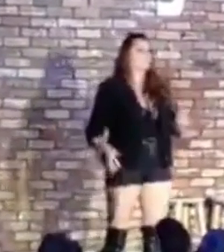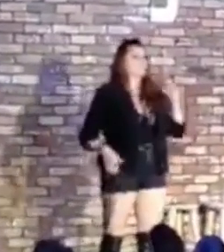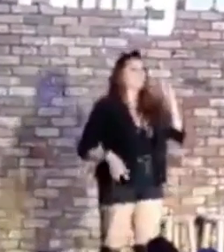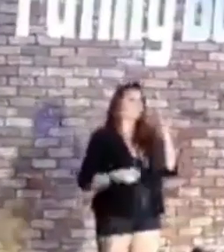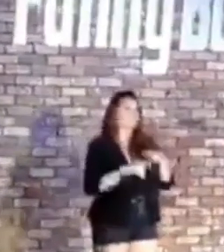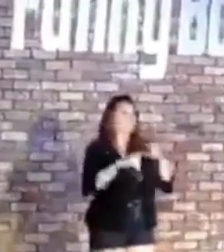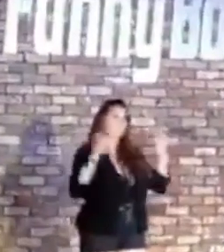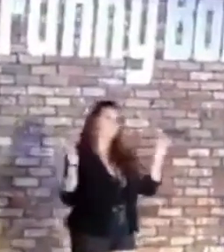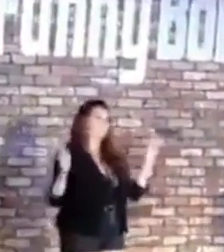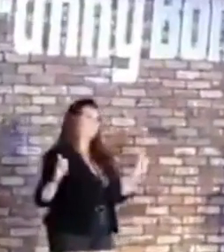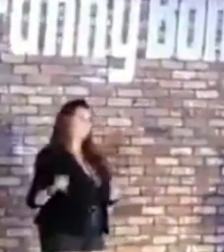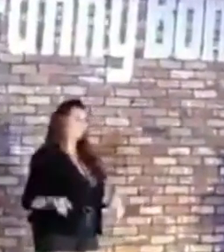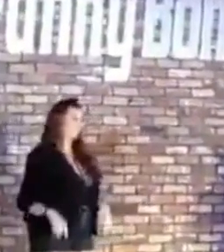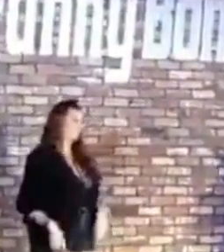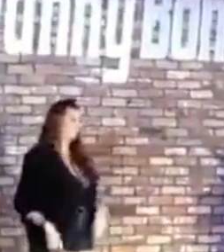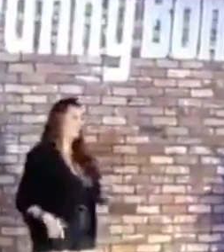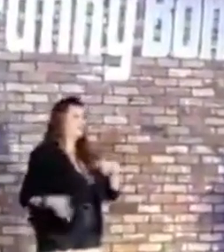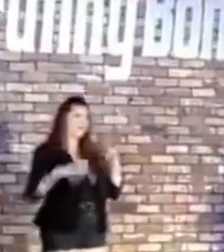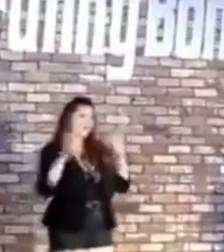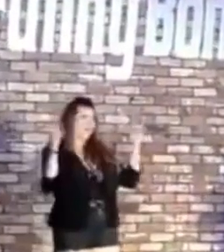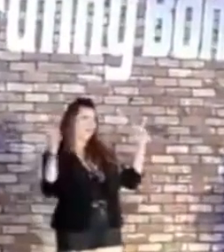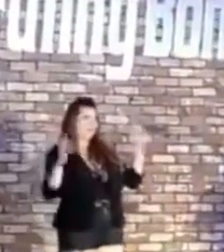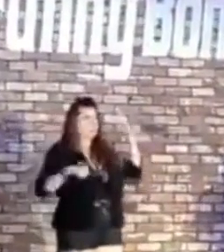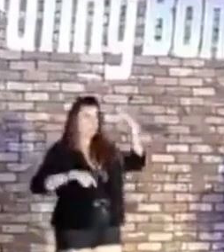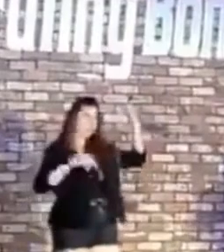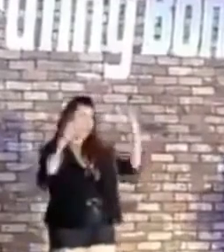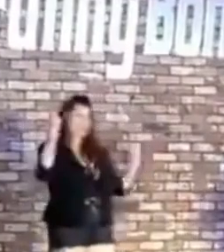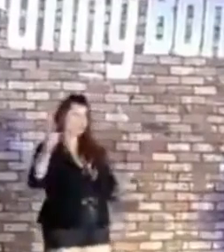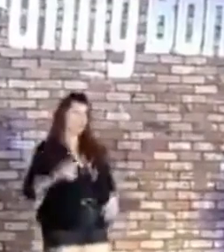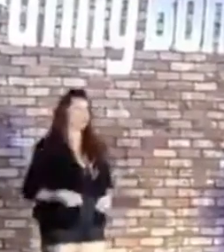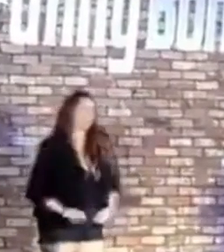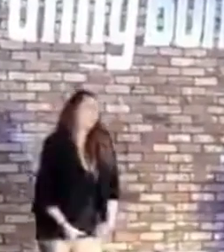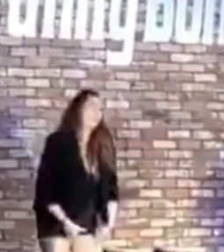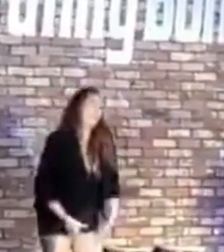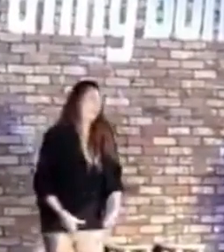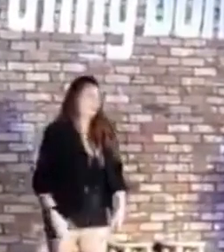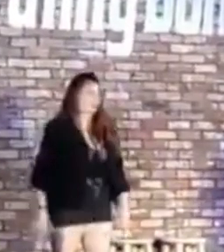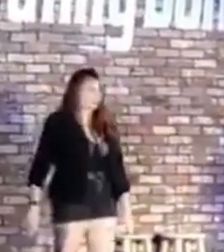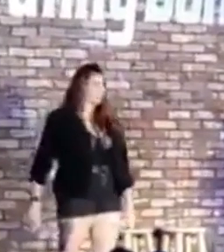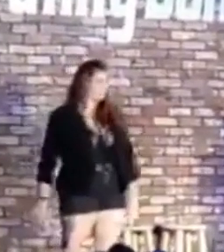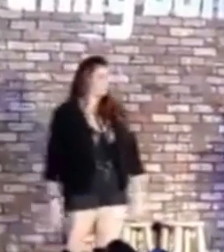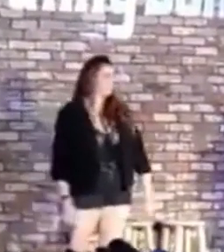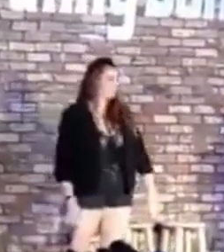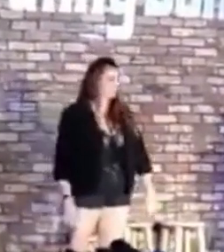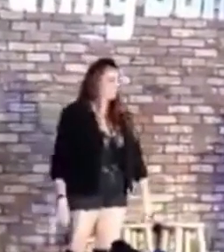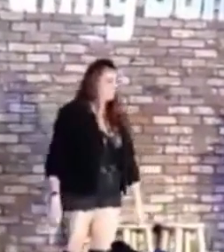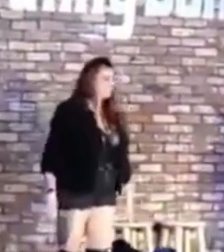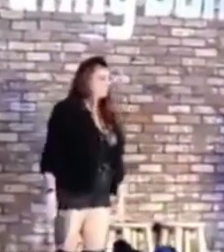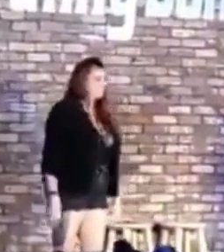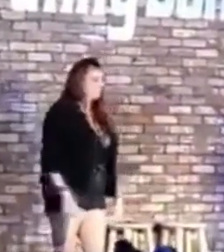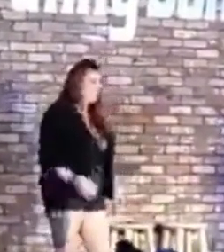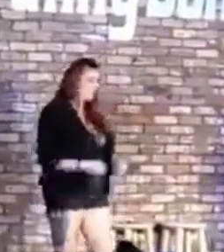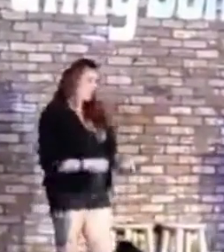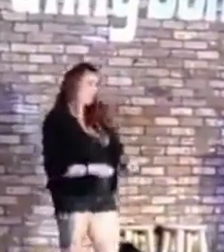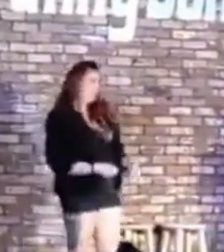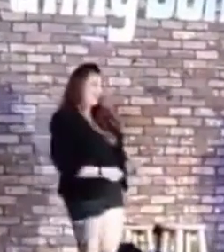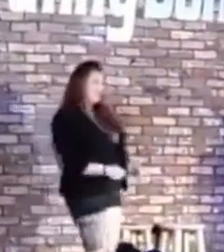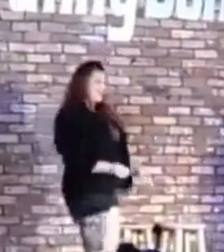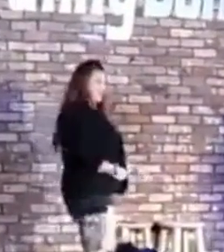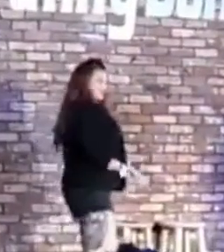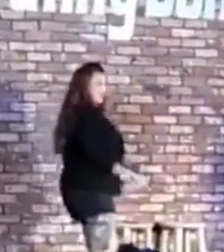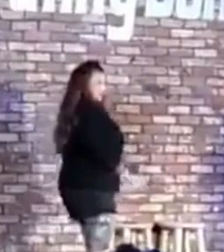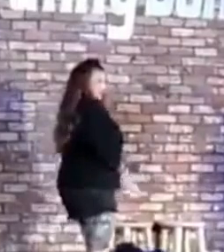those legs. Yeah, Wow. look at her. Oh, She looks like she's having a great time.